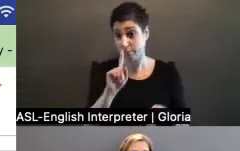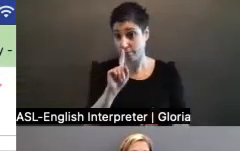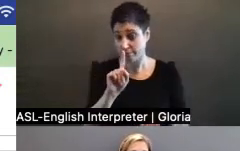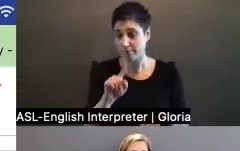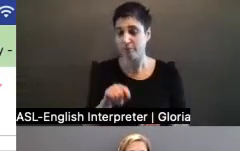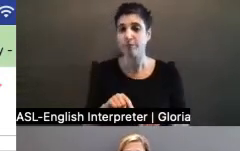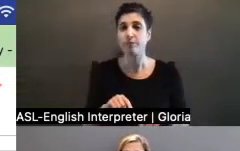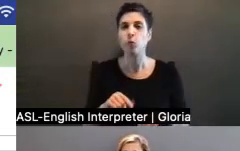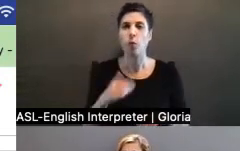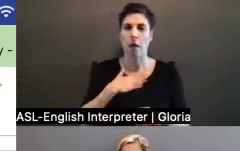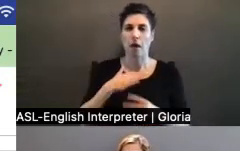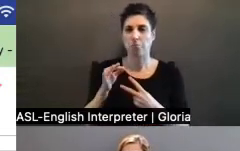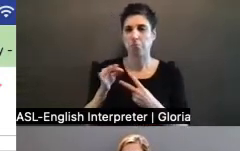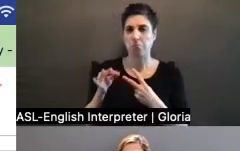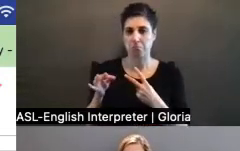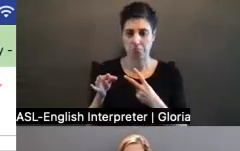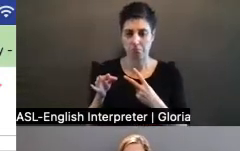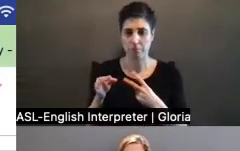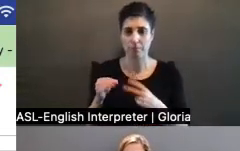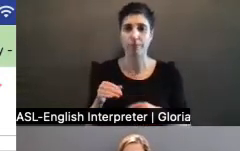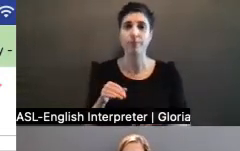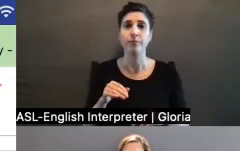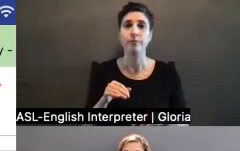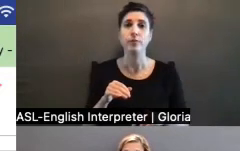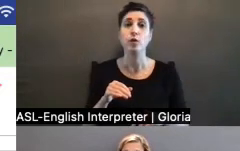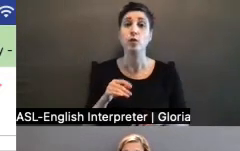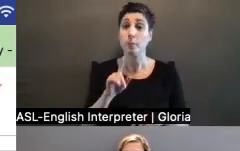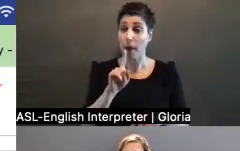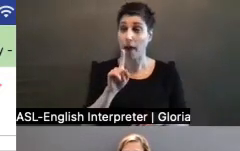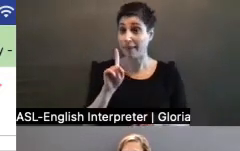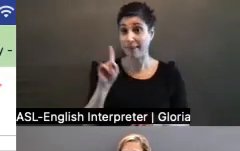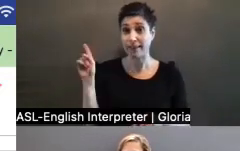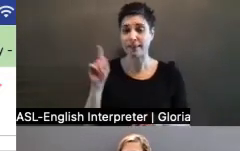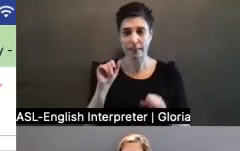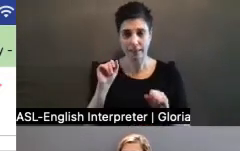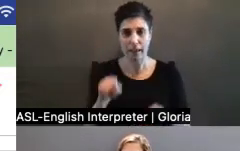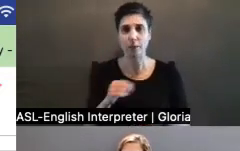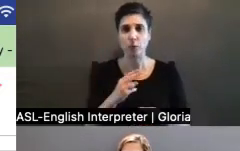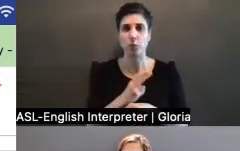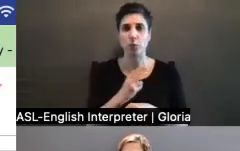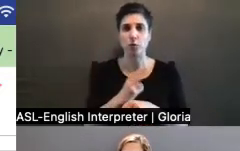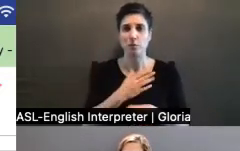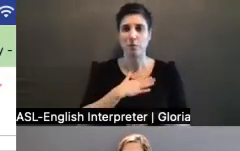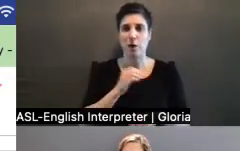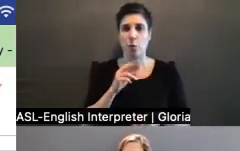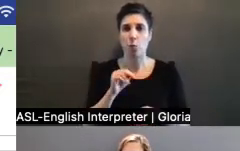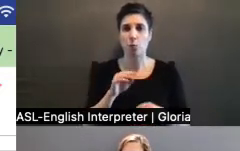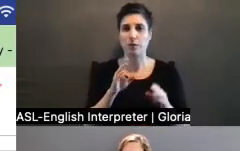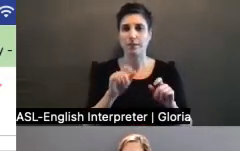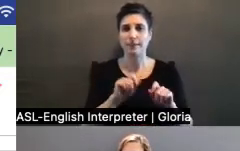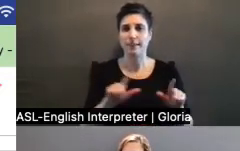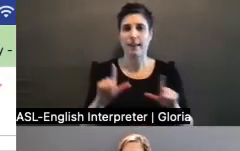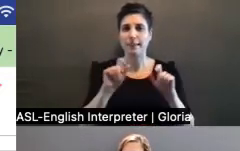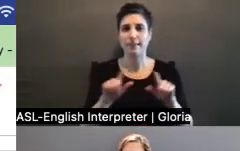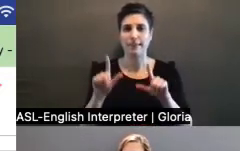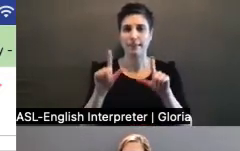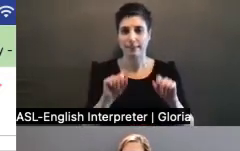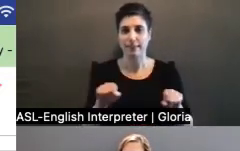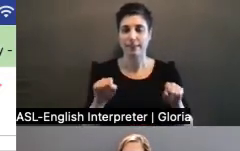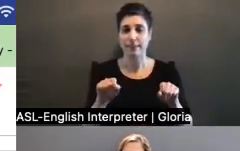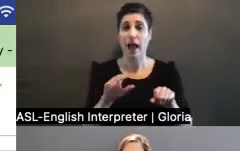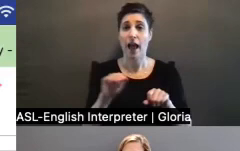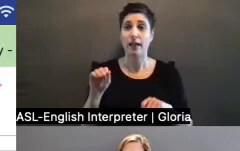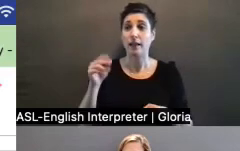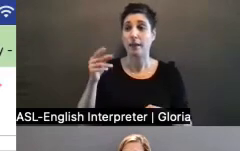is the ability to actually use your own slides, plan the session, and bring in the questions from Pear Deck to